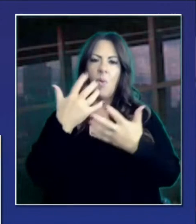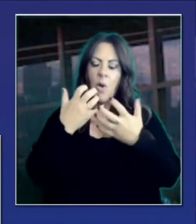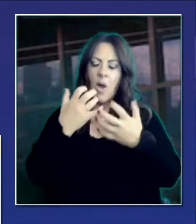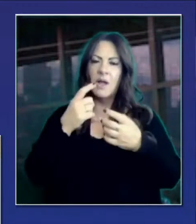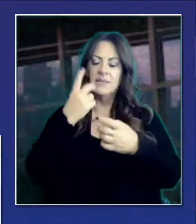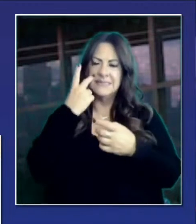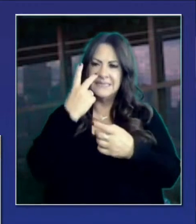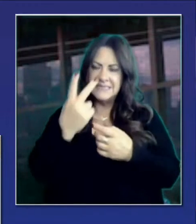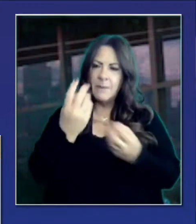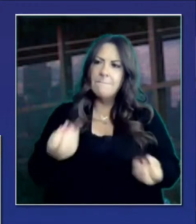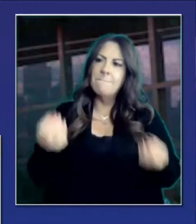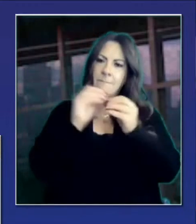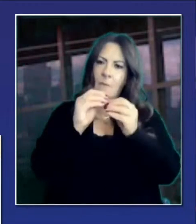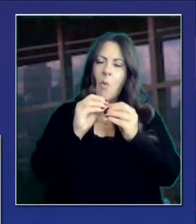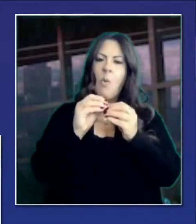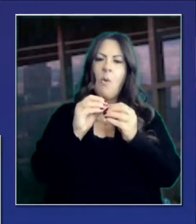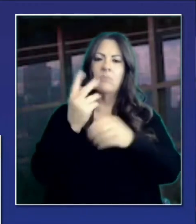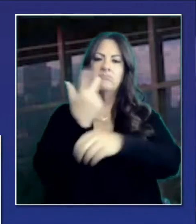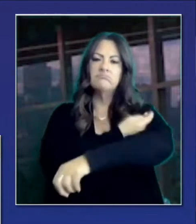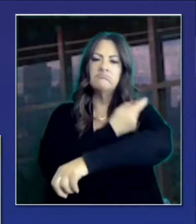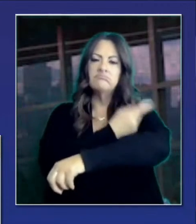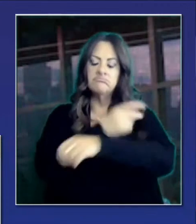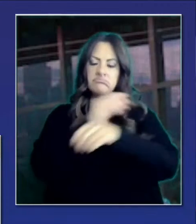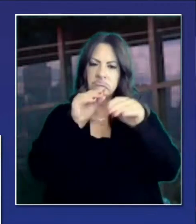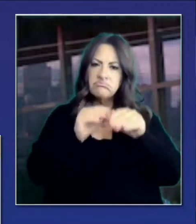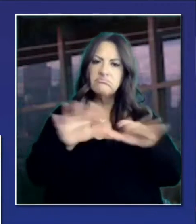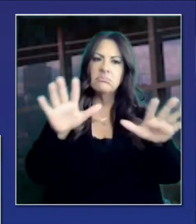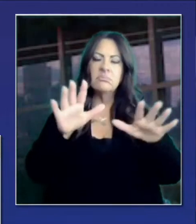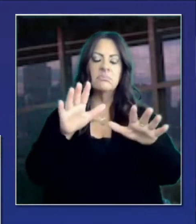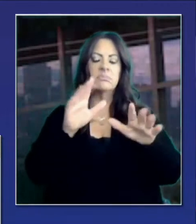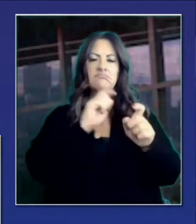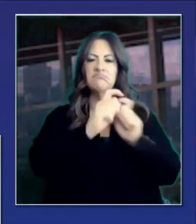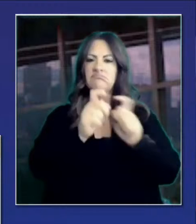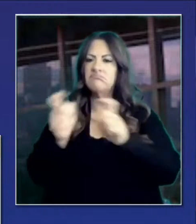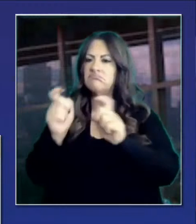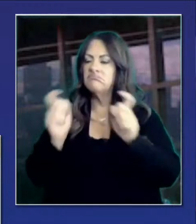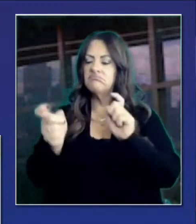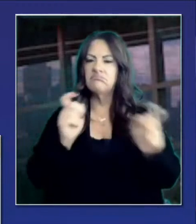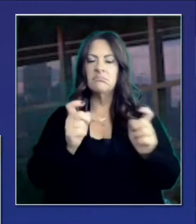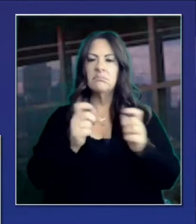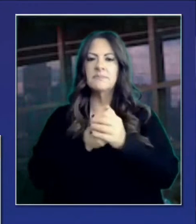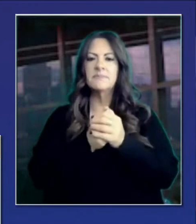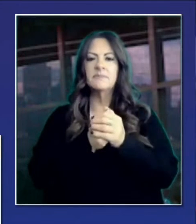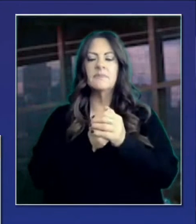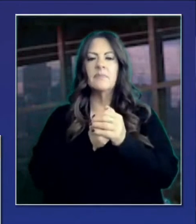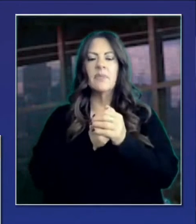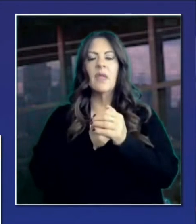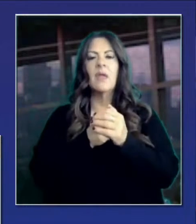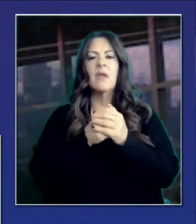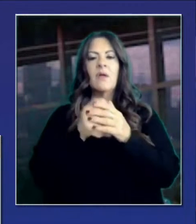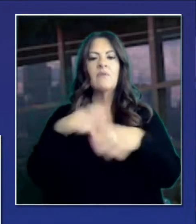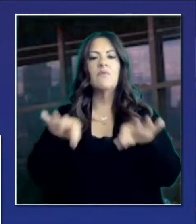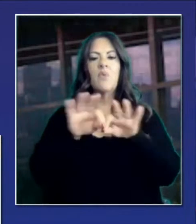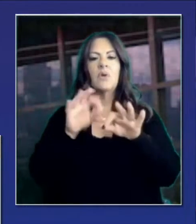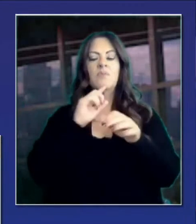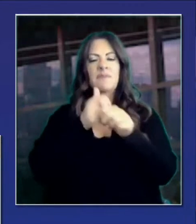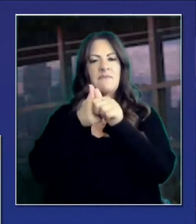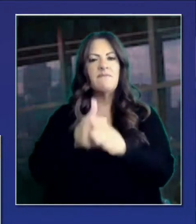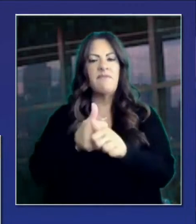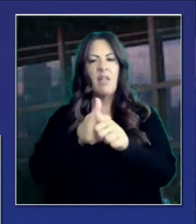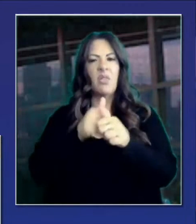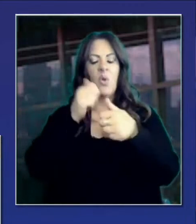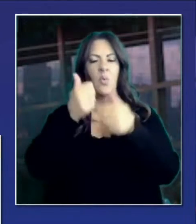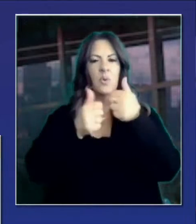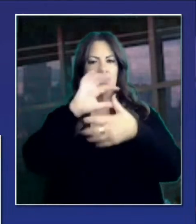continue to increase significantly, and that will be a combination of many, many factors, a number of which we will discuss here in a